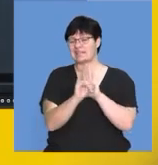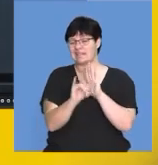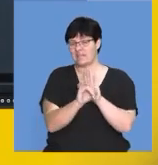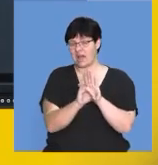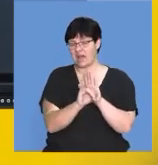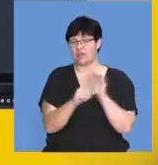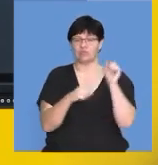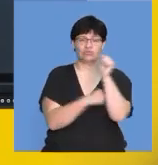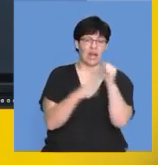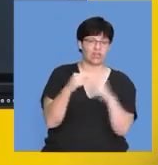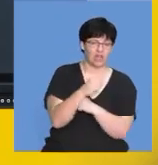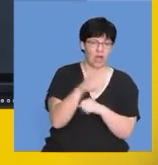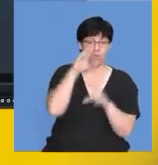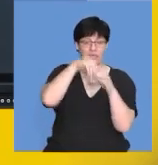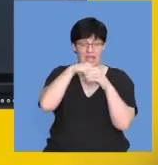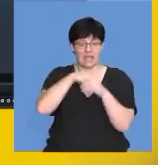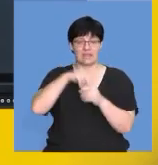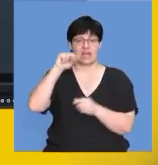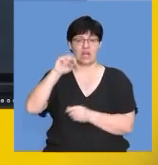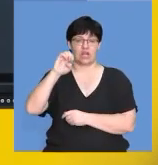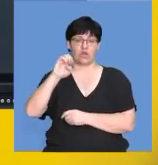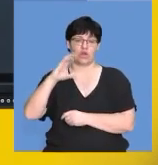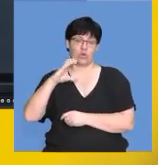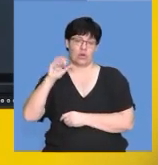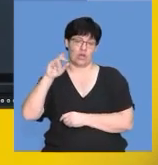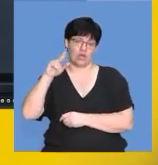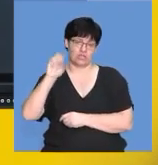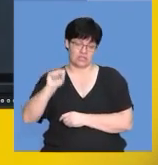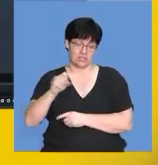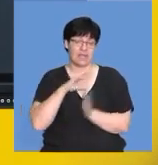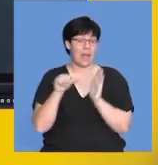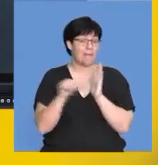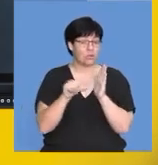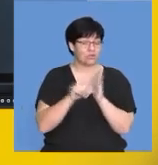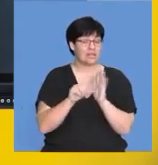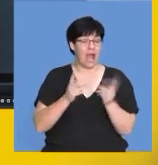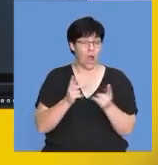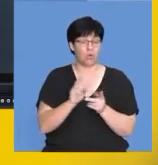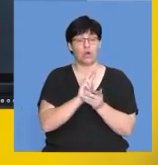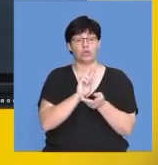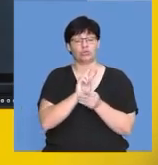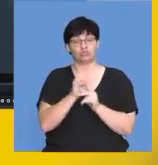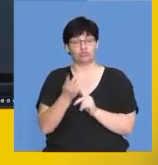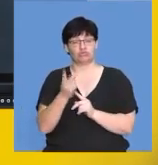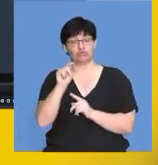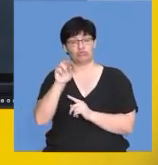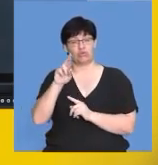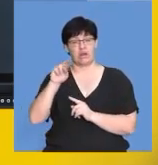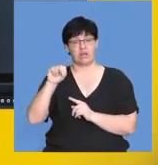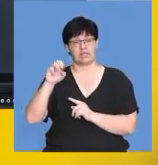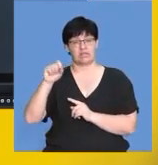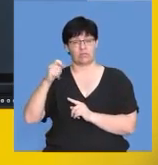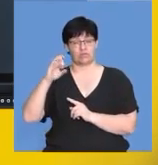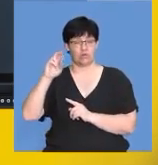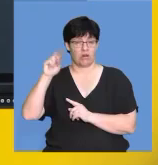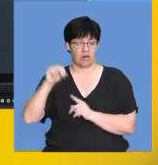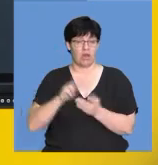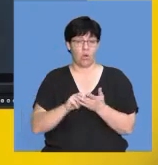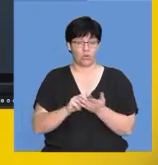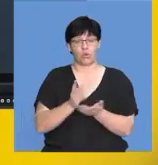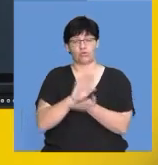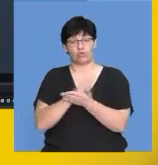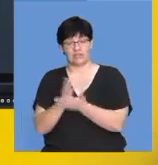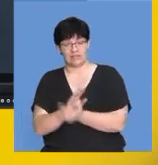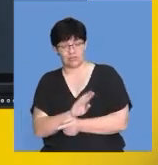identify structures within the nucleus that are important in transcription. We've also looked at the concept of